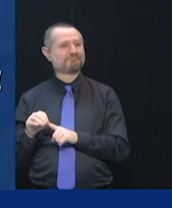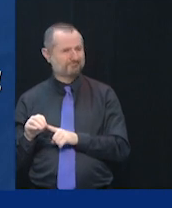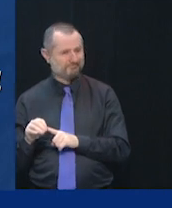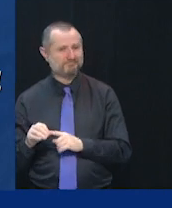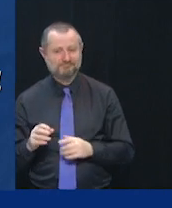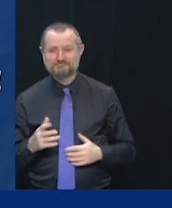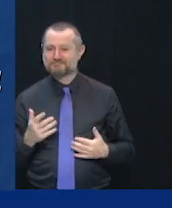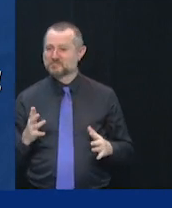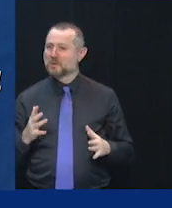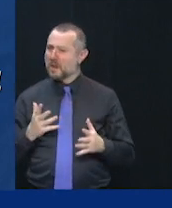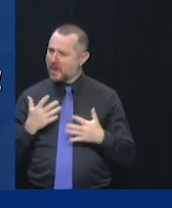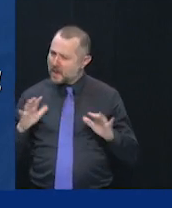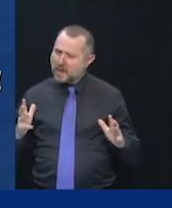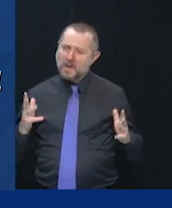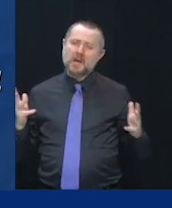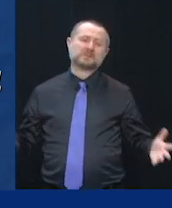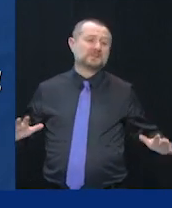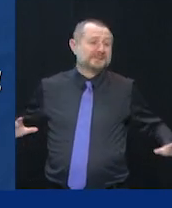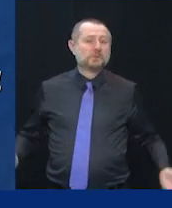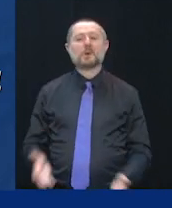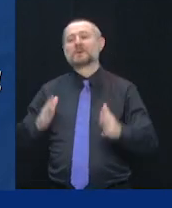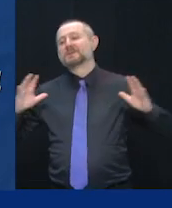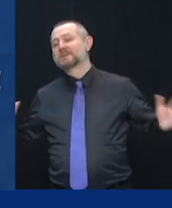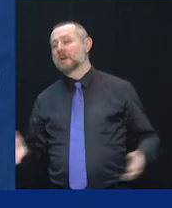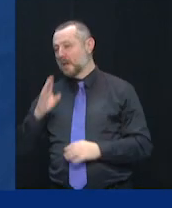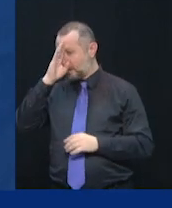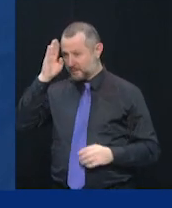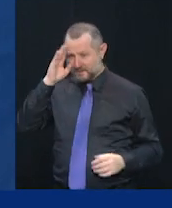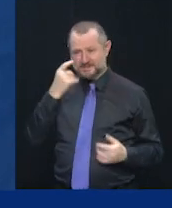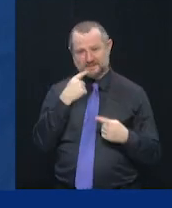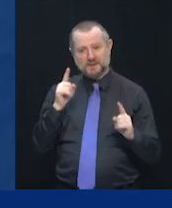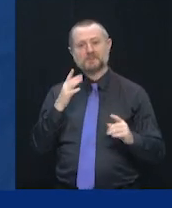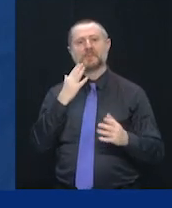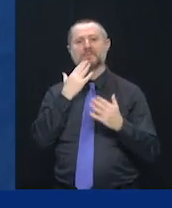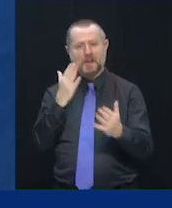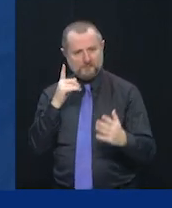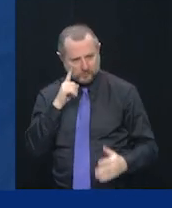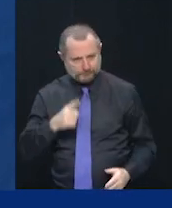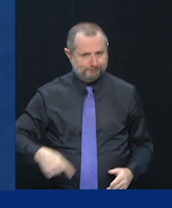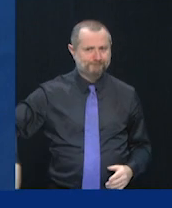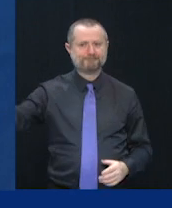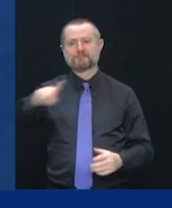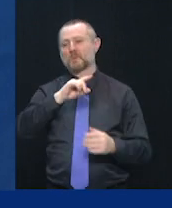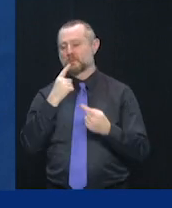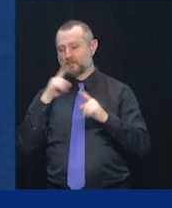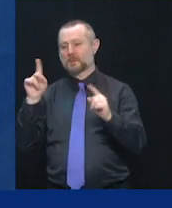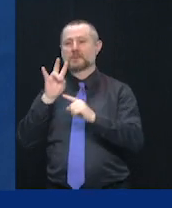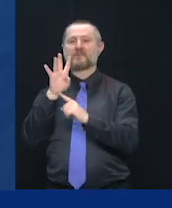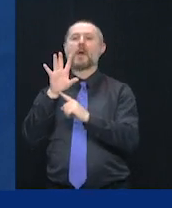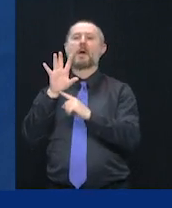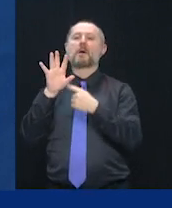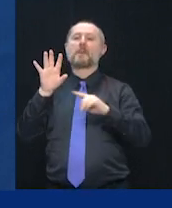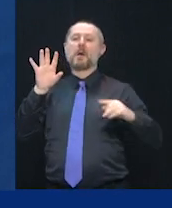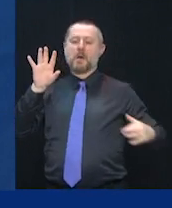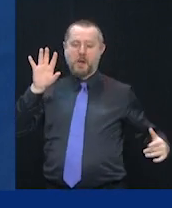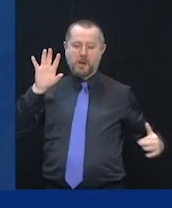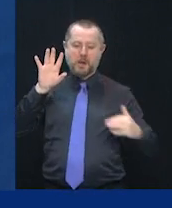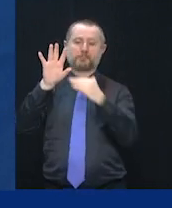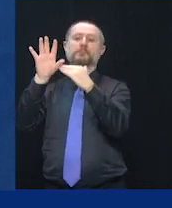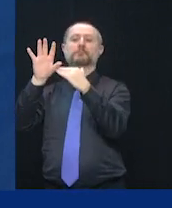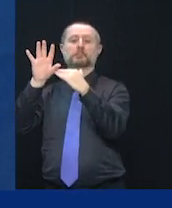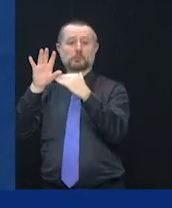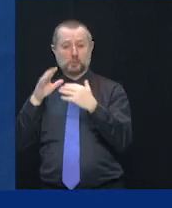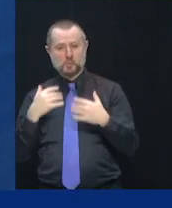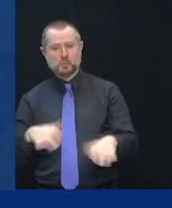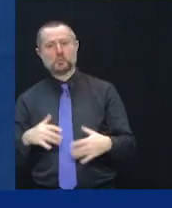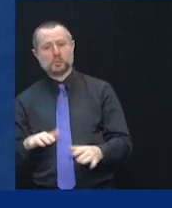great effort on behalf of the hospitals to get there, and I want to thank them very much because it has been a tremendous amount